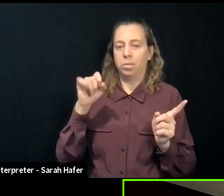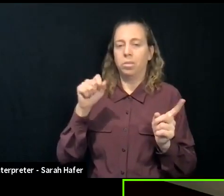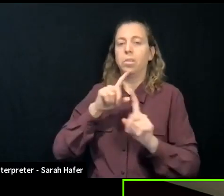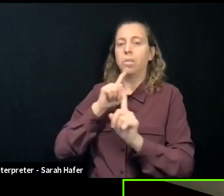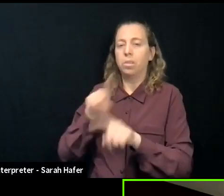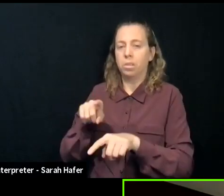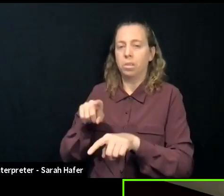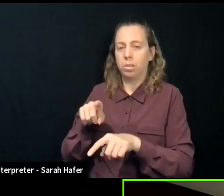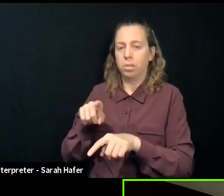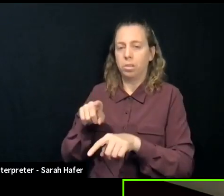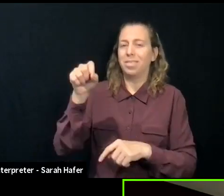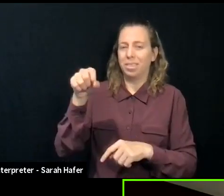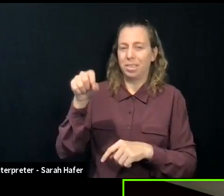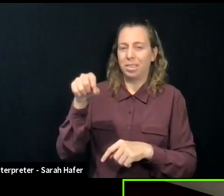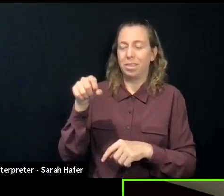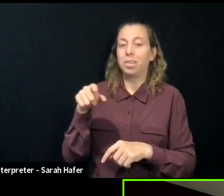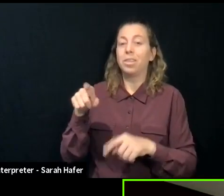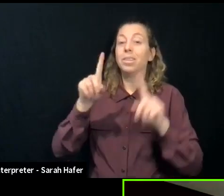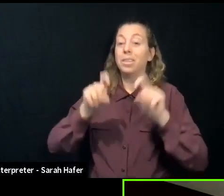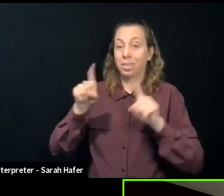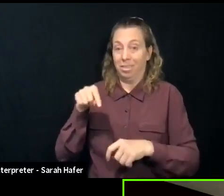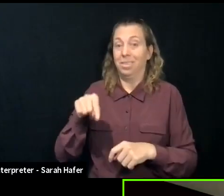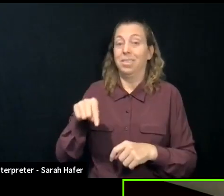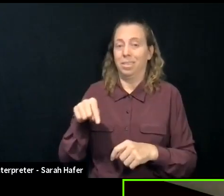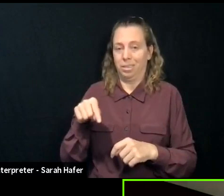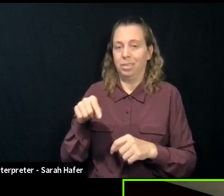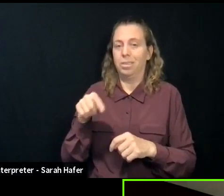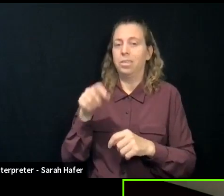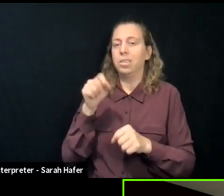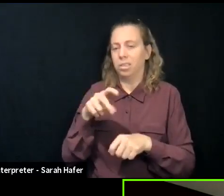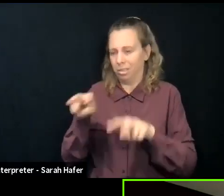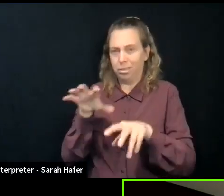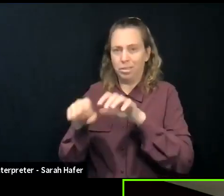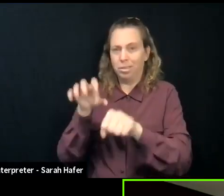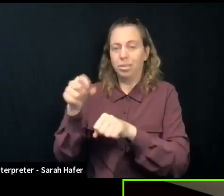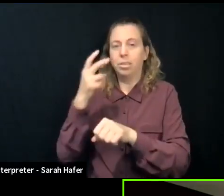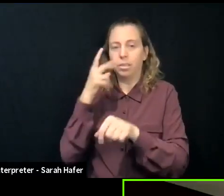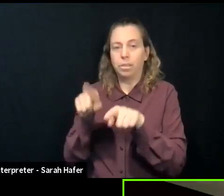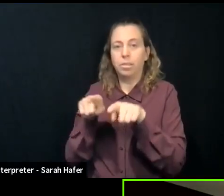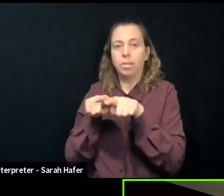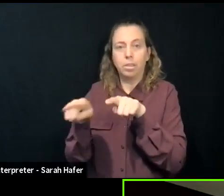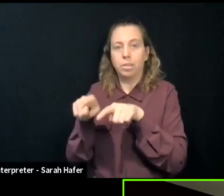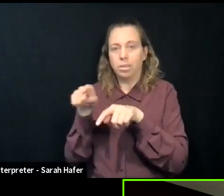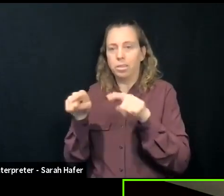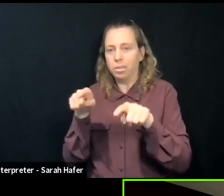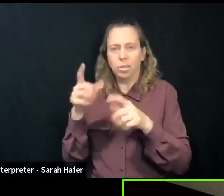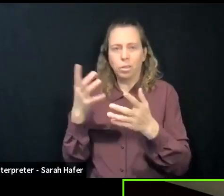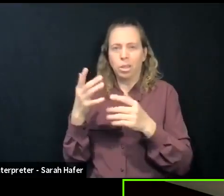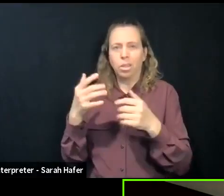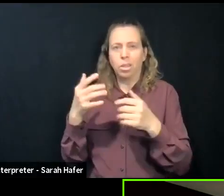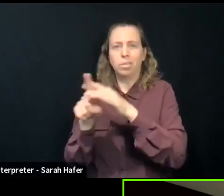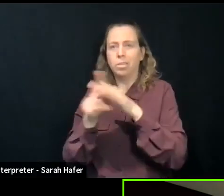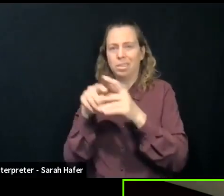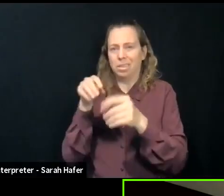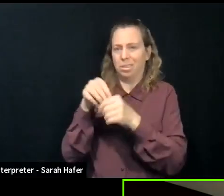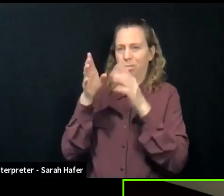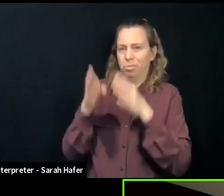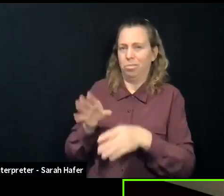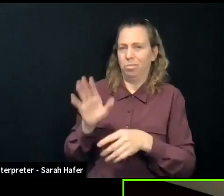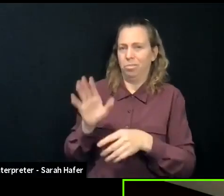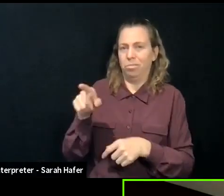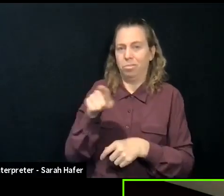interest is that they could develop mutations that give them the ability to not show up on standard